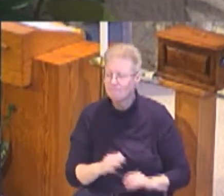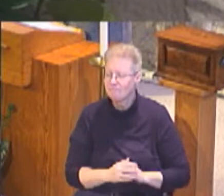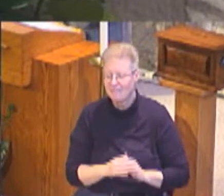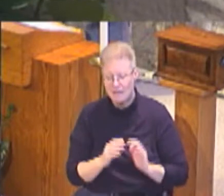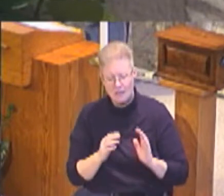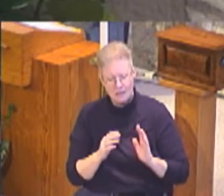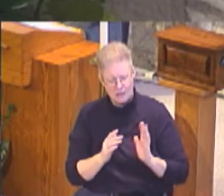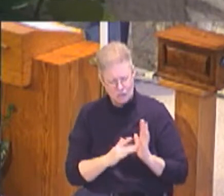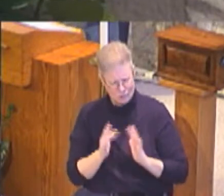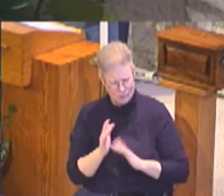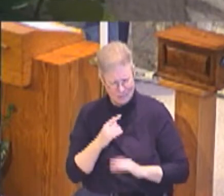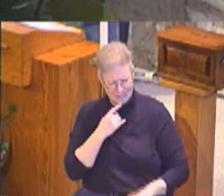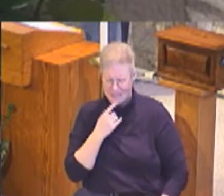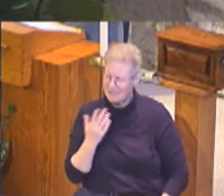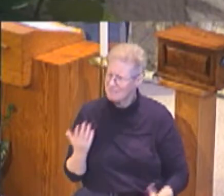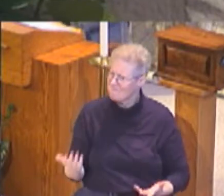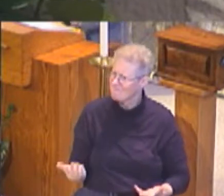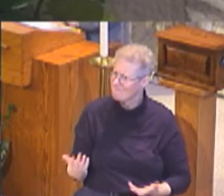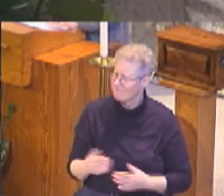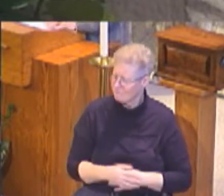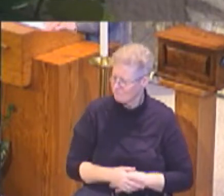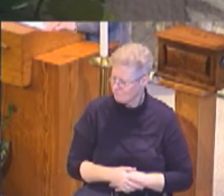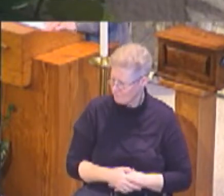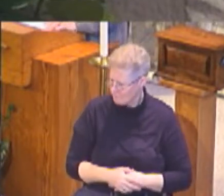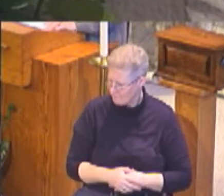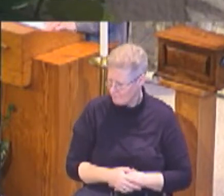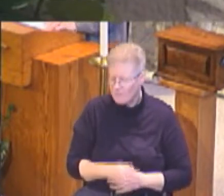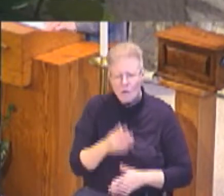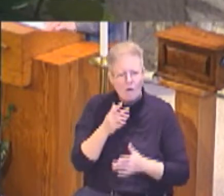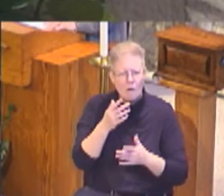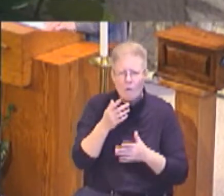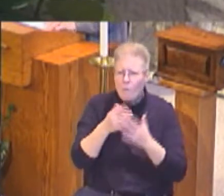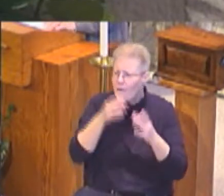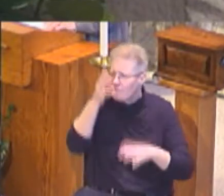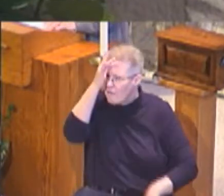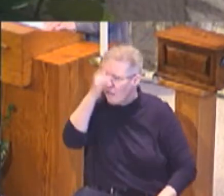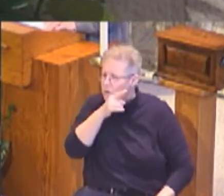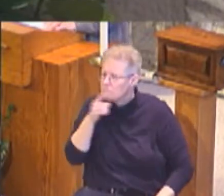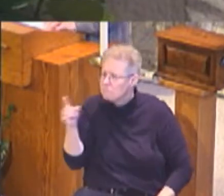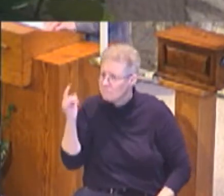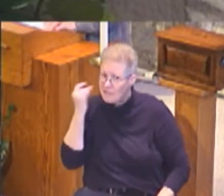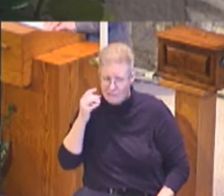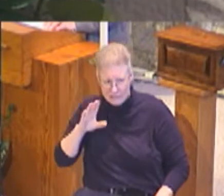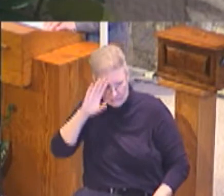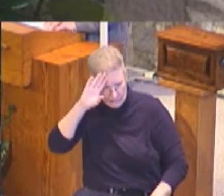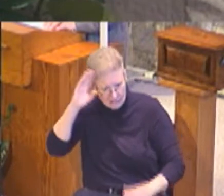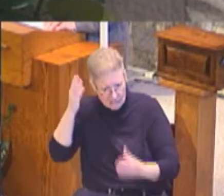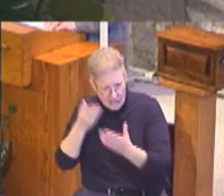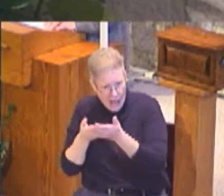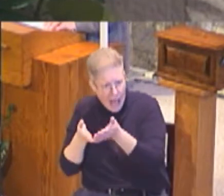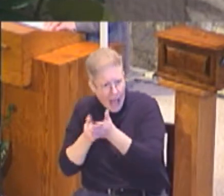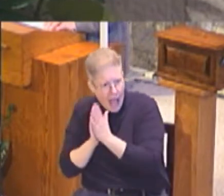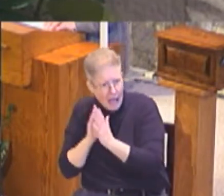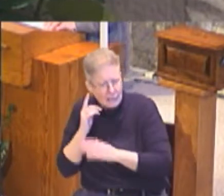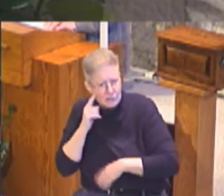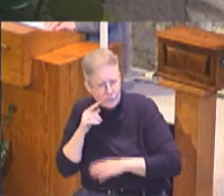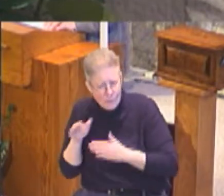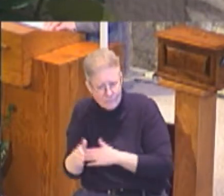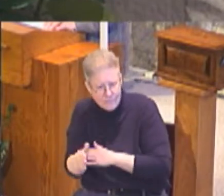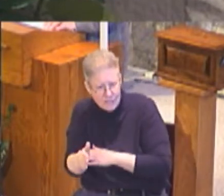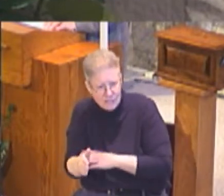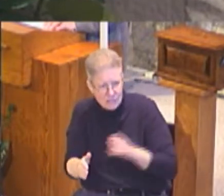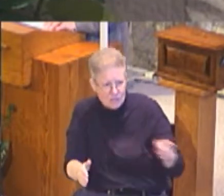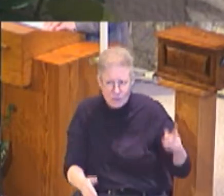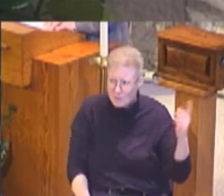father among you, if his son asks for a fish, will instead give him a serpent? Or if